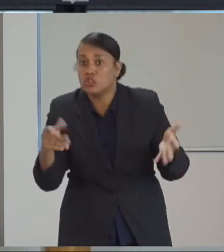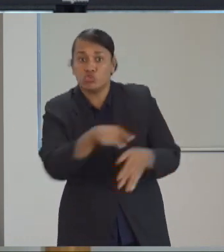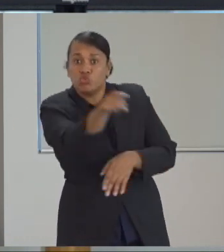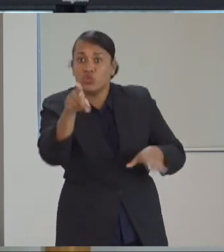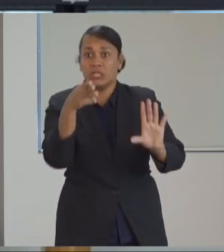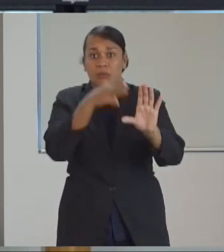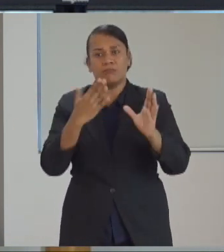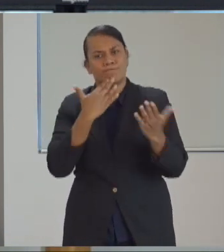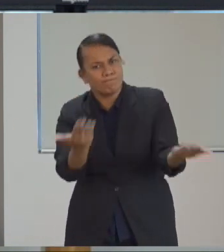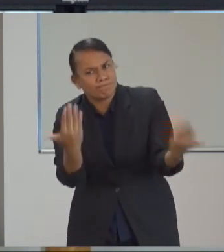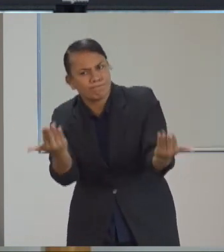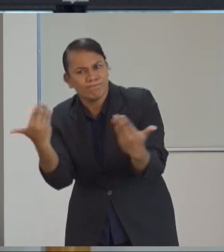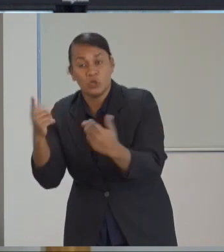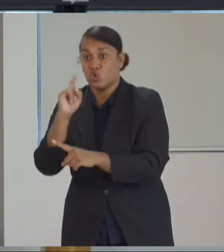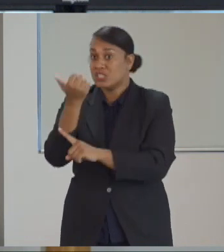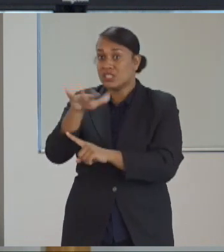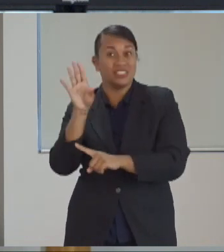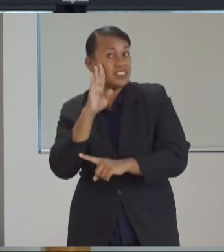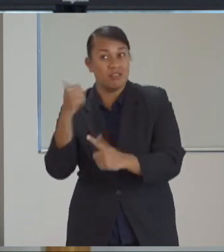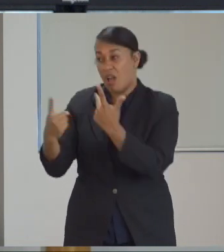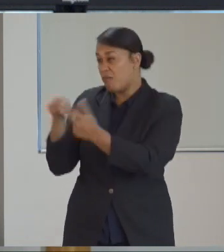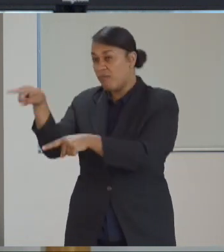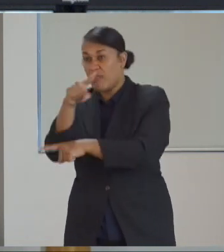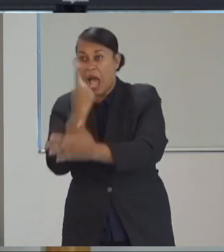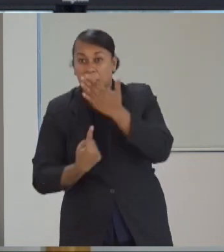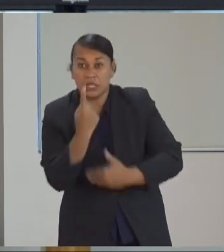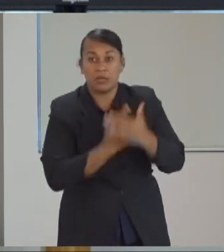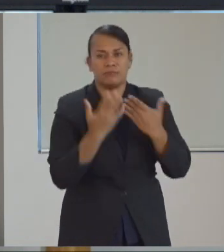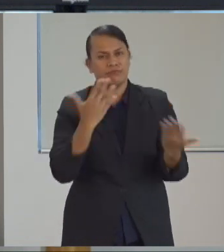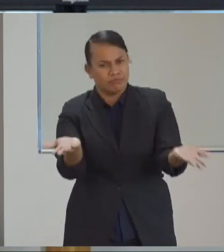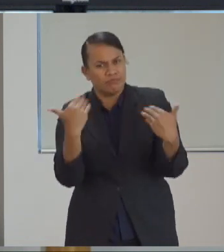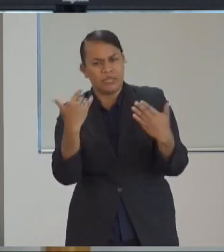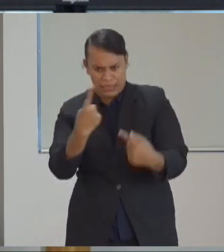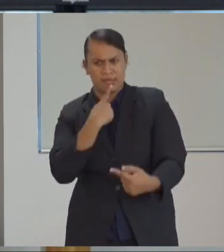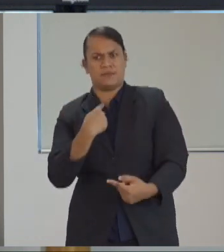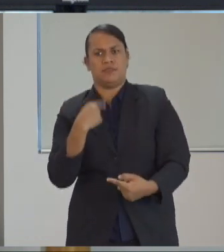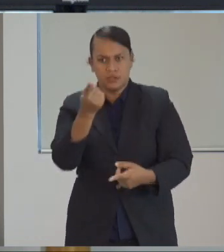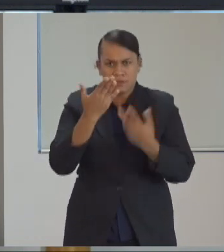please, as we've said, that even if you have not been up to date with the FNPF